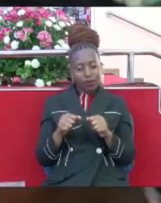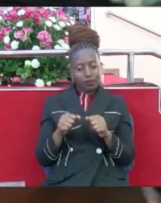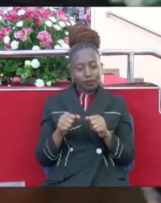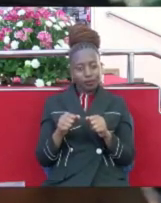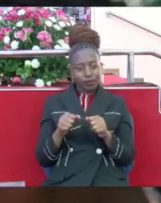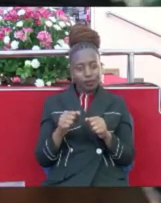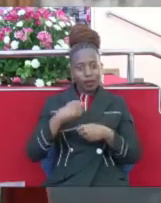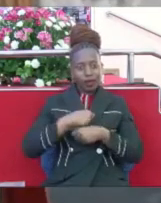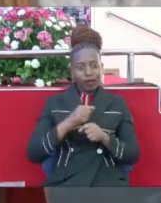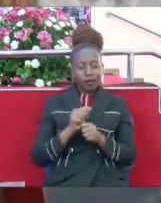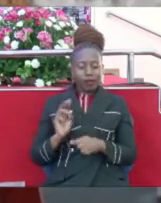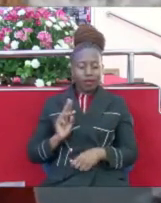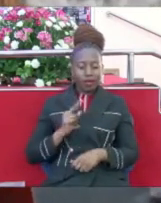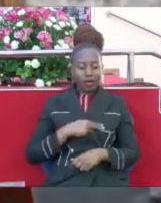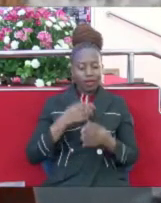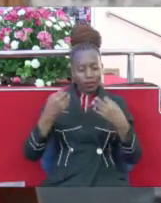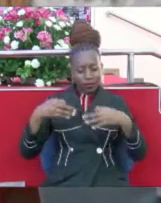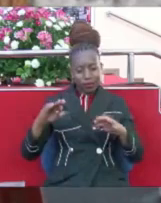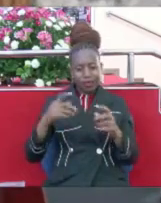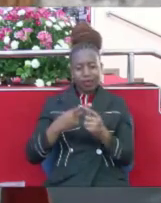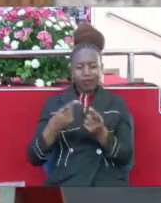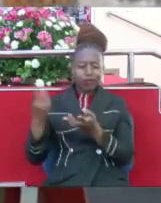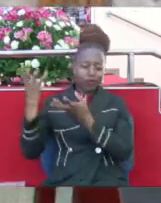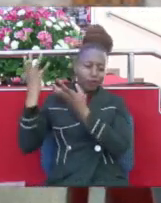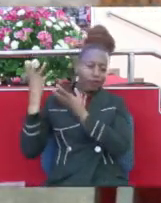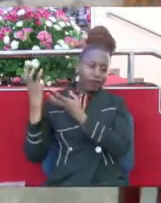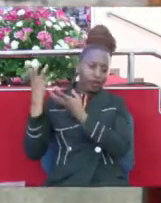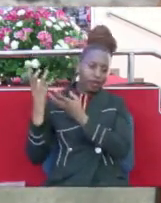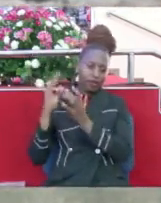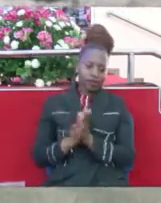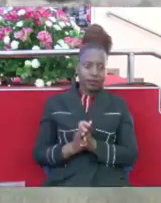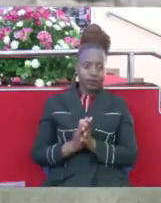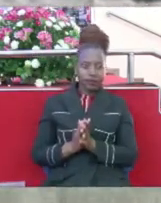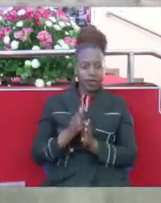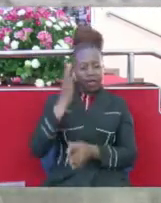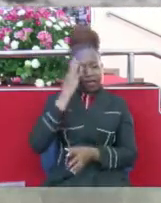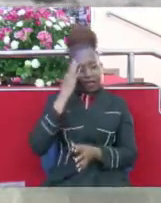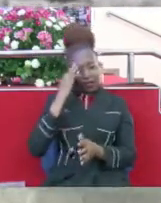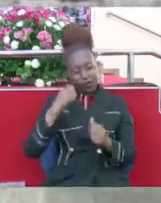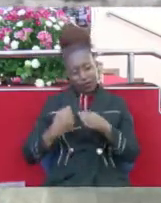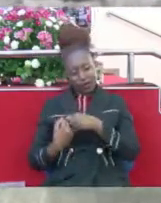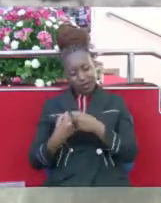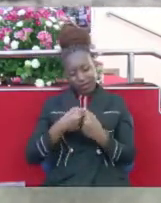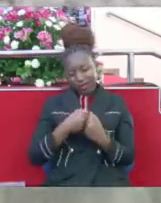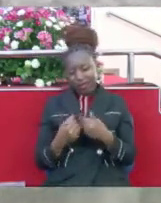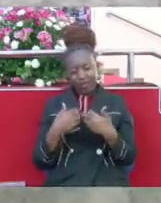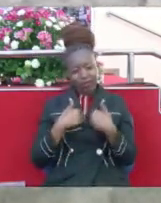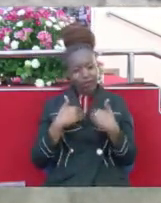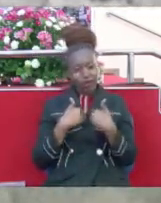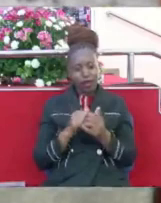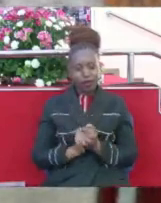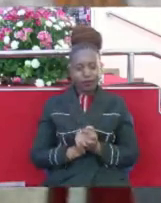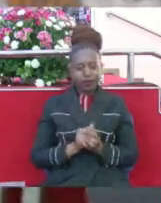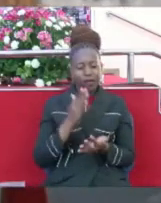of the burdens that we have. He knows the kind of struggles that we are struggling.